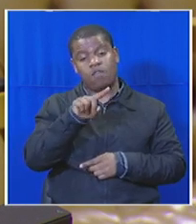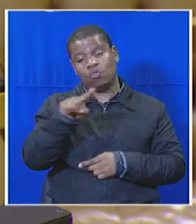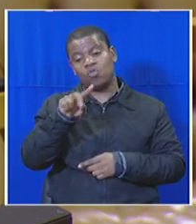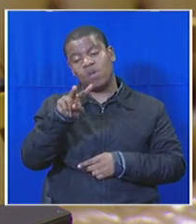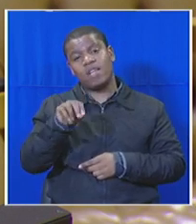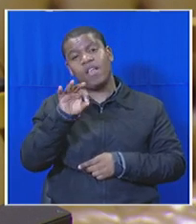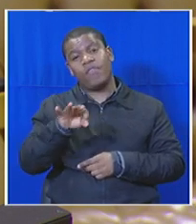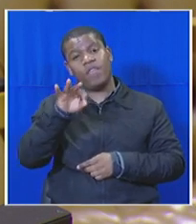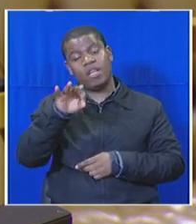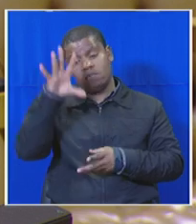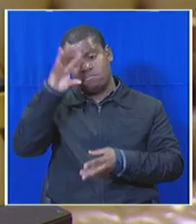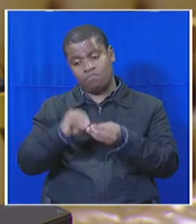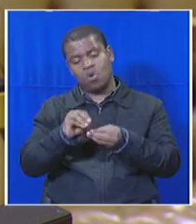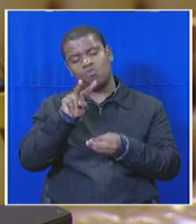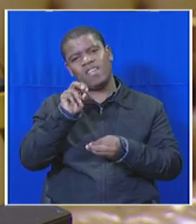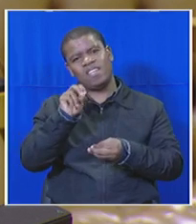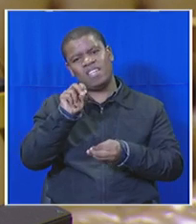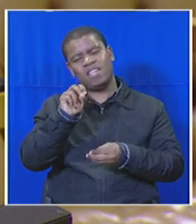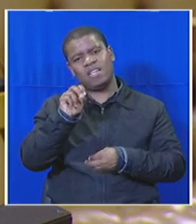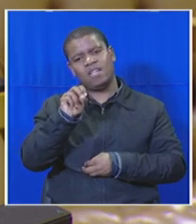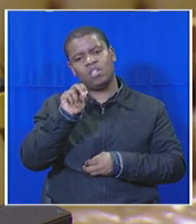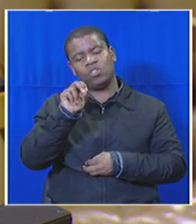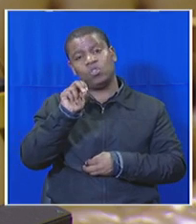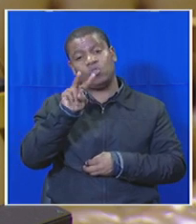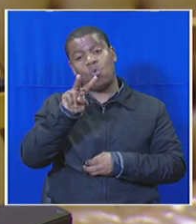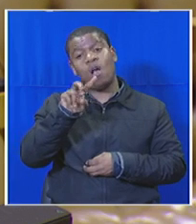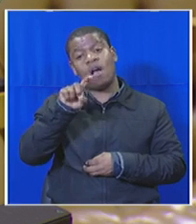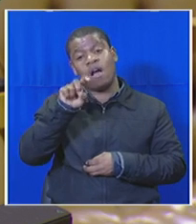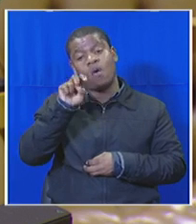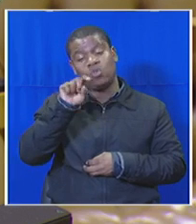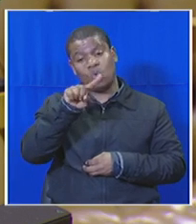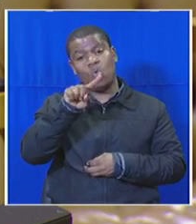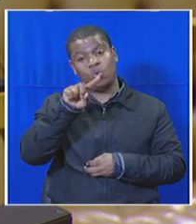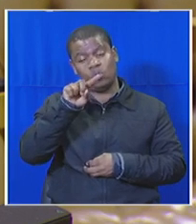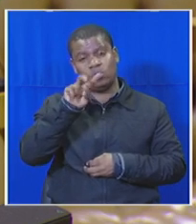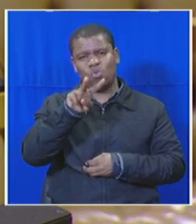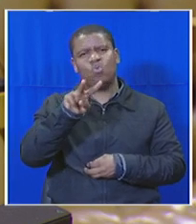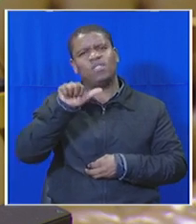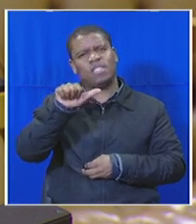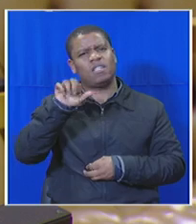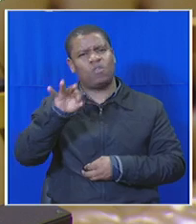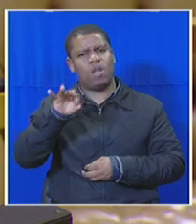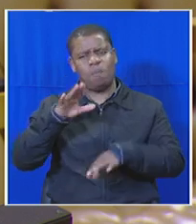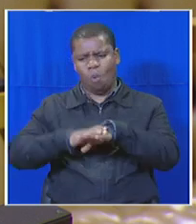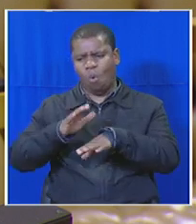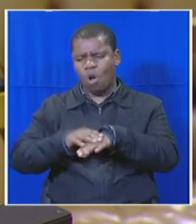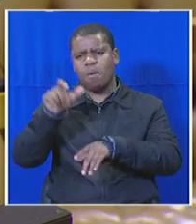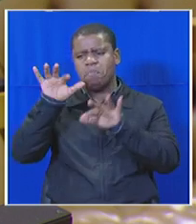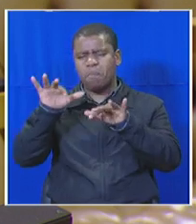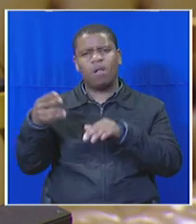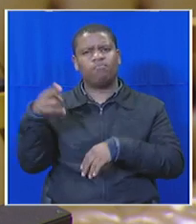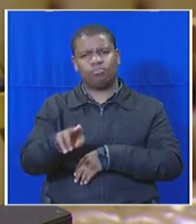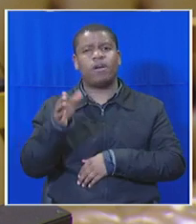that 262 murder cases were registered at the Nyanga police station, higher than any other in the country. And further